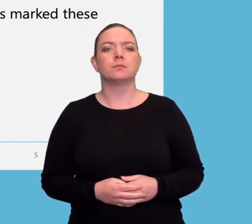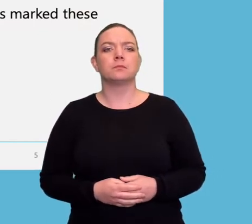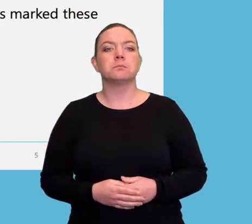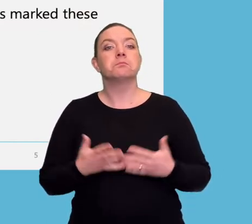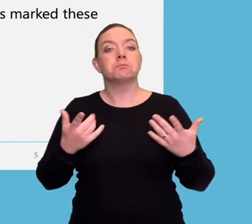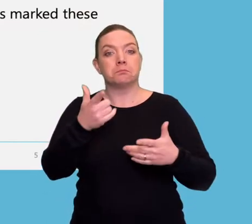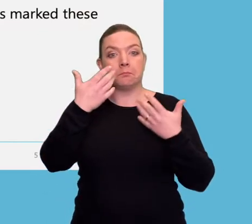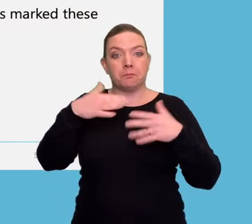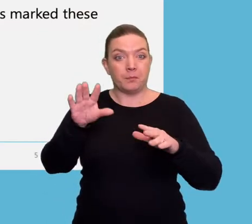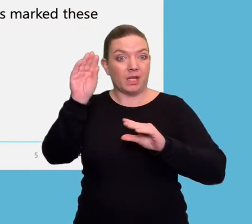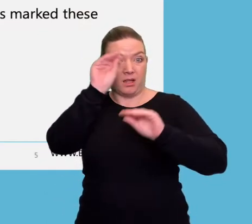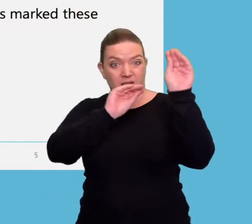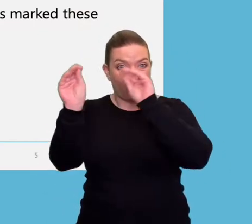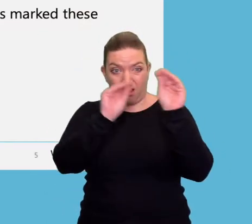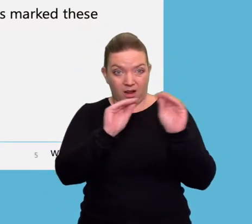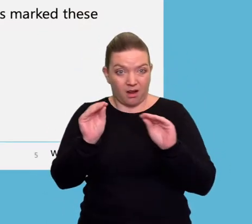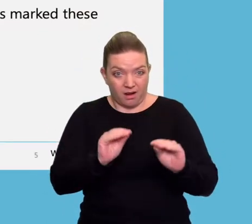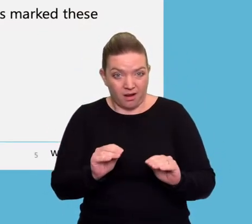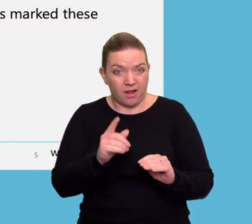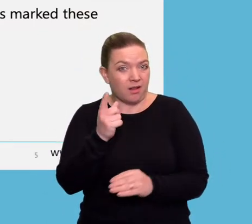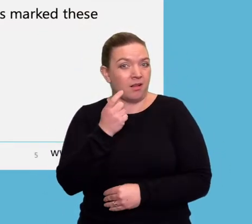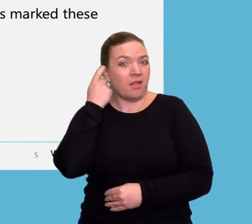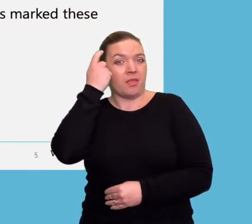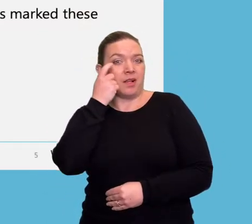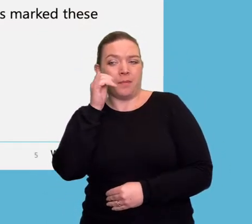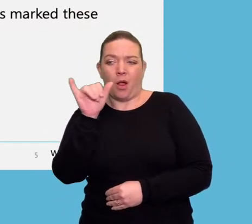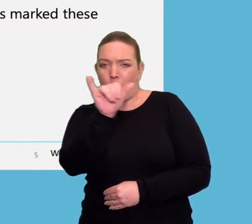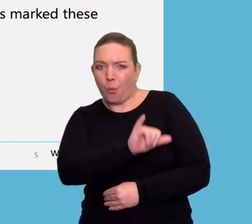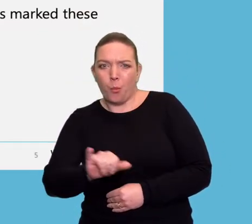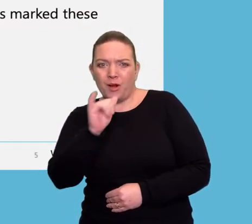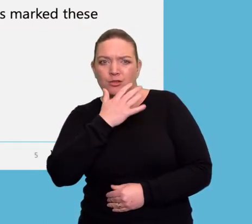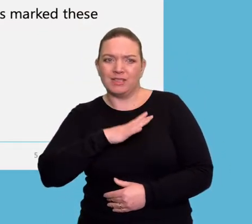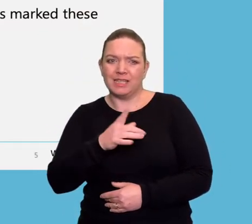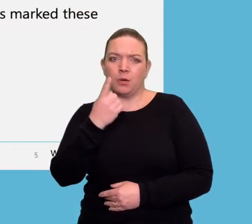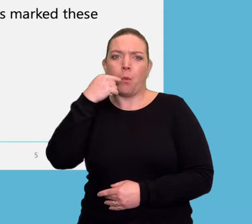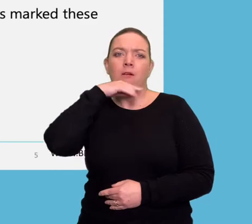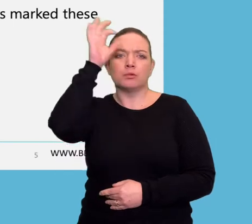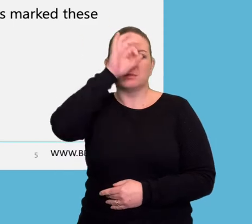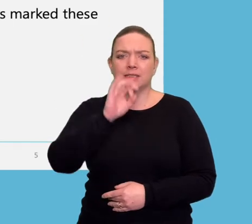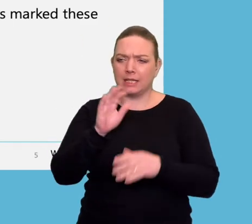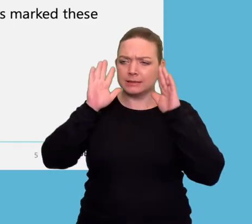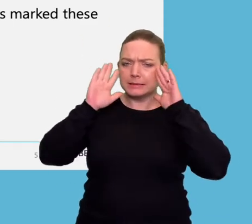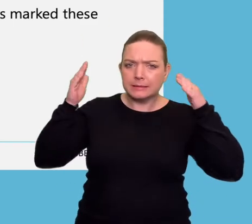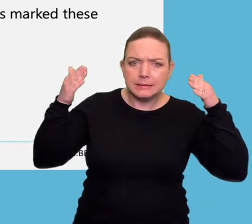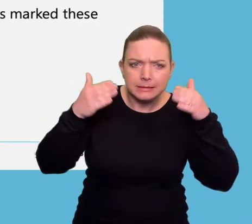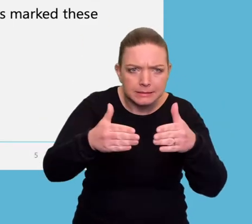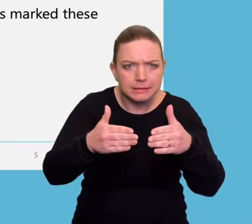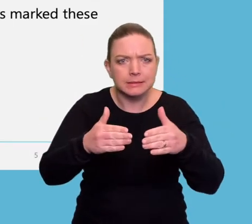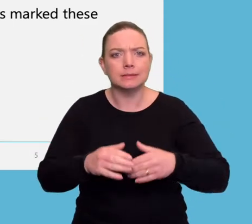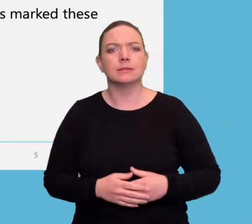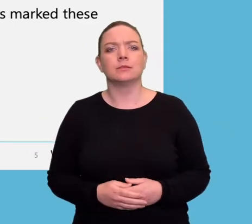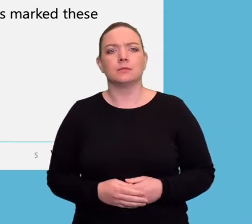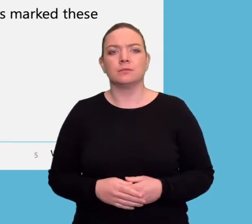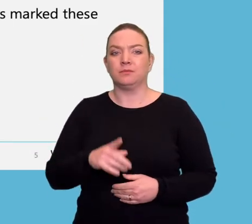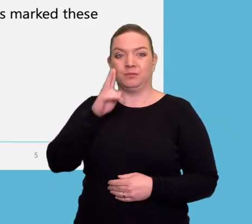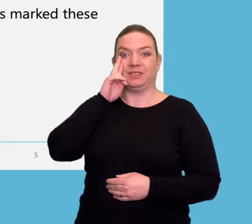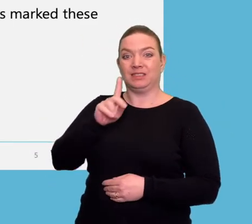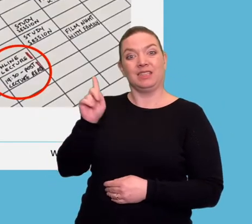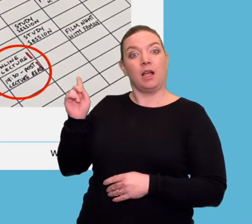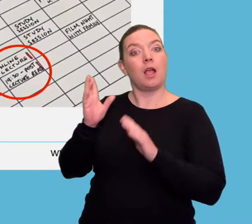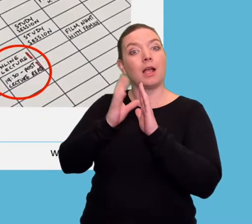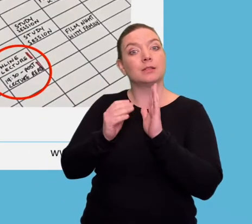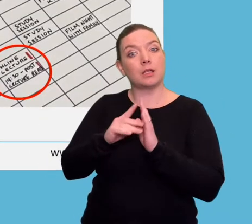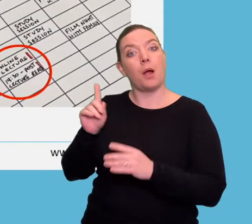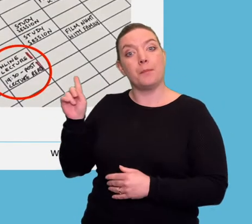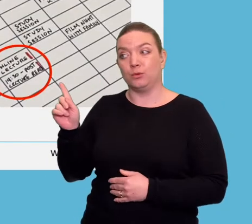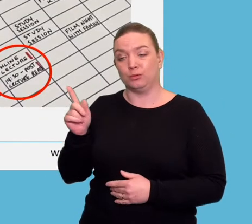So now you've started filling out your schedule, think about which commitments need 100% of your time and your focus. You'll see in the following example that